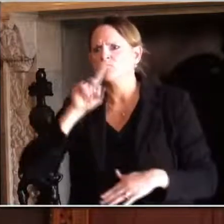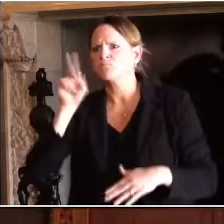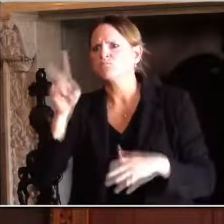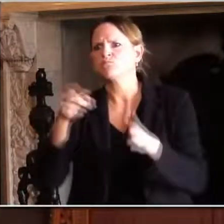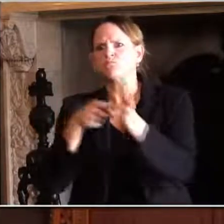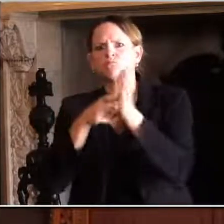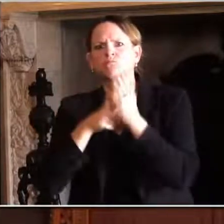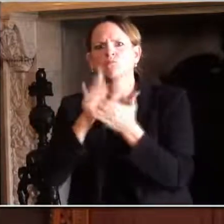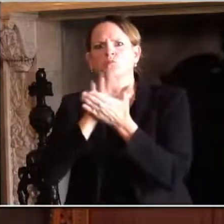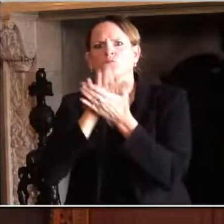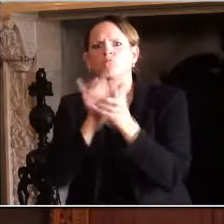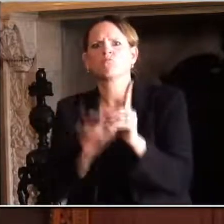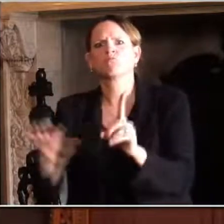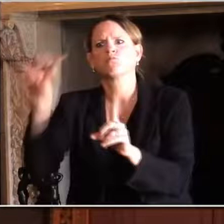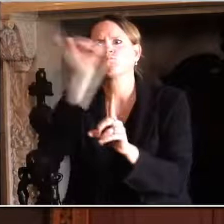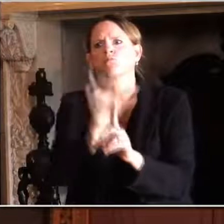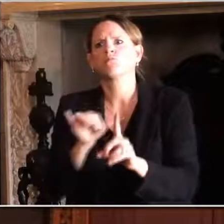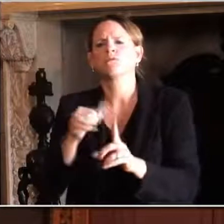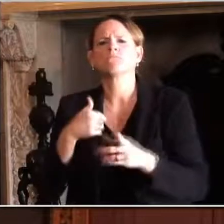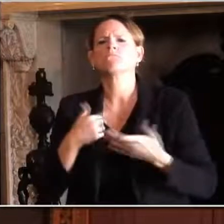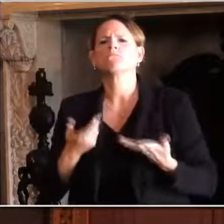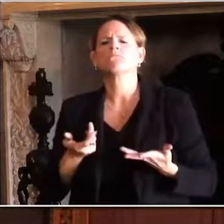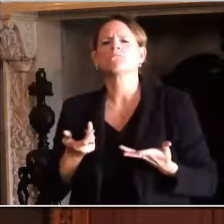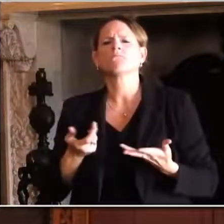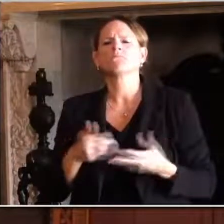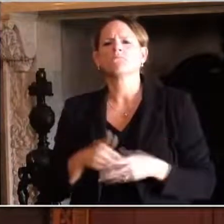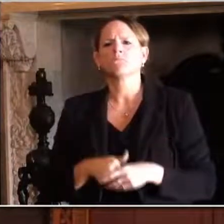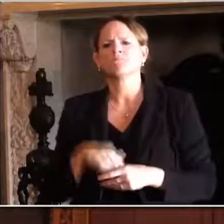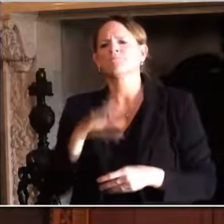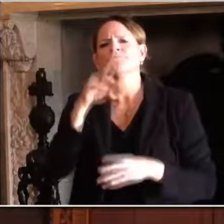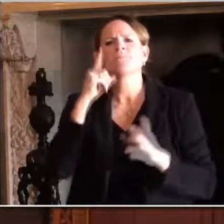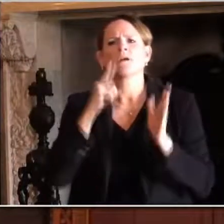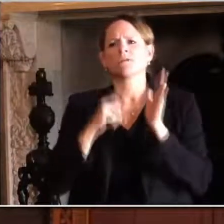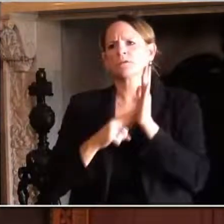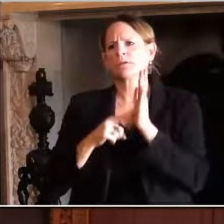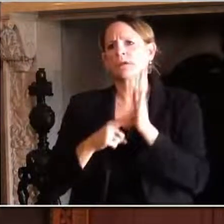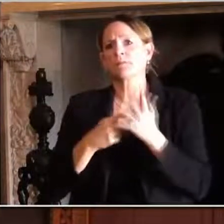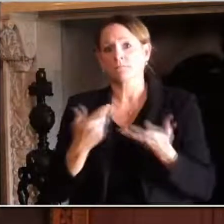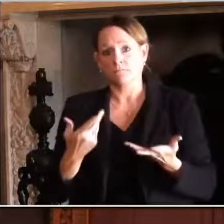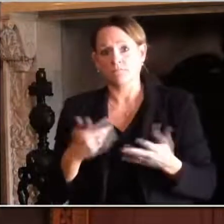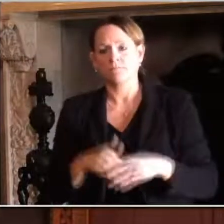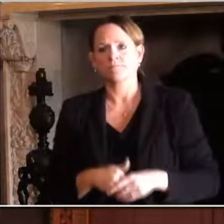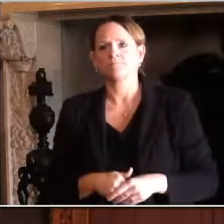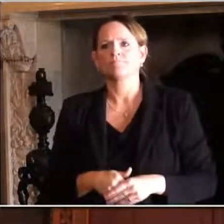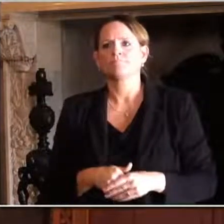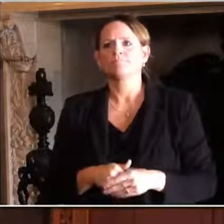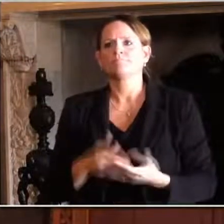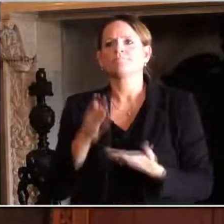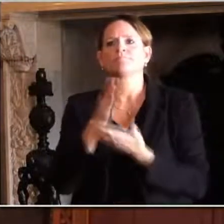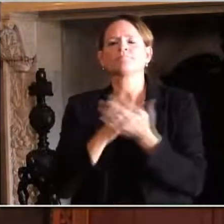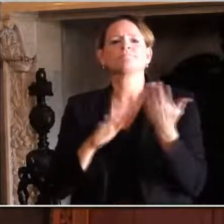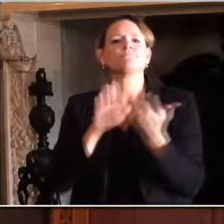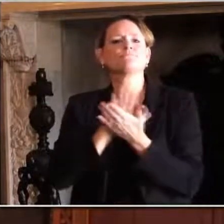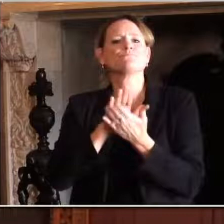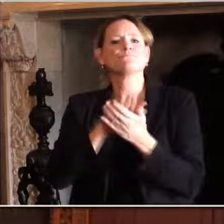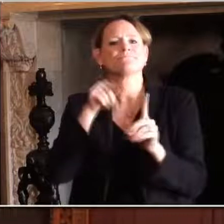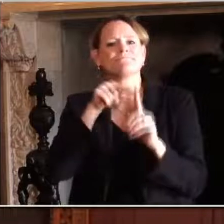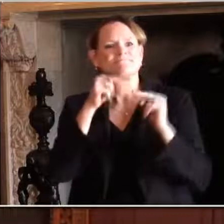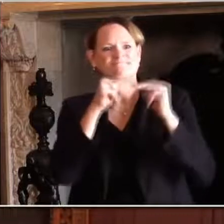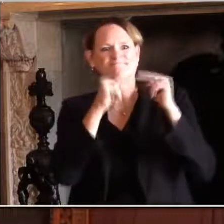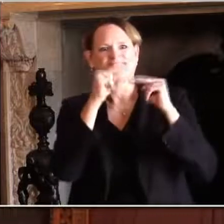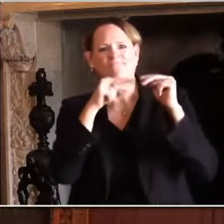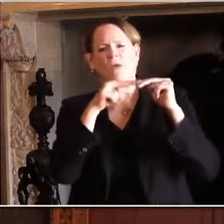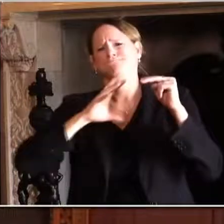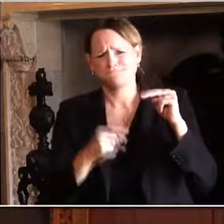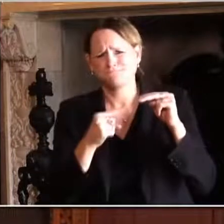it. I'll just give you a small example. There are school districts where their buildings are very, very old, and the idea that they're going to